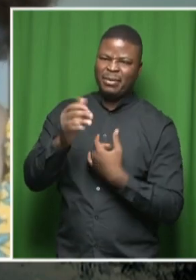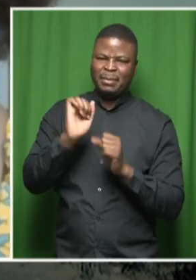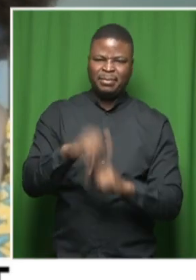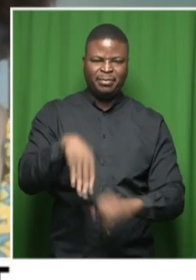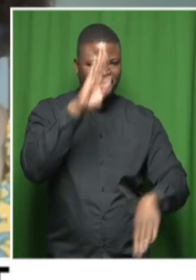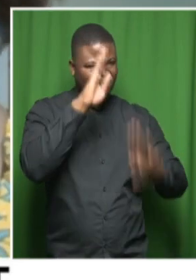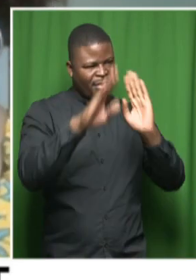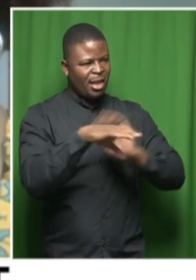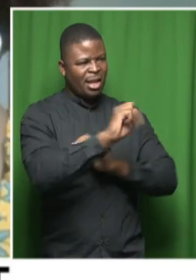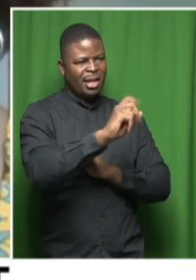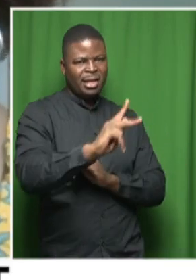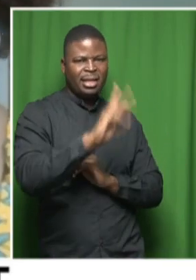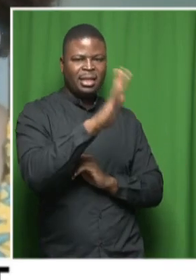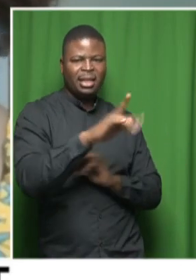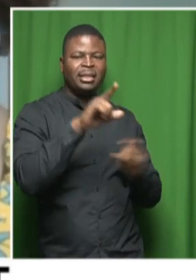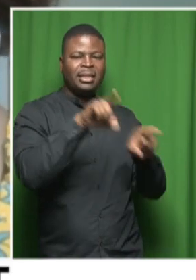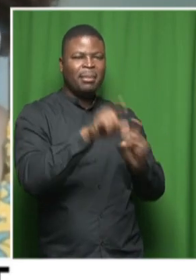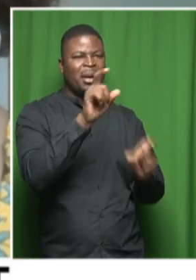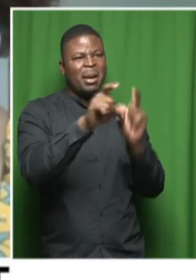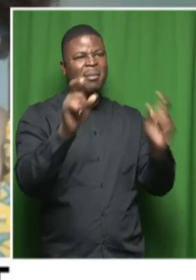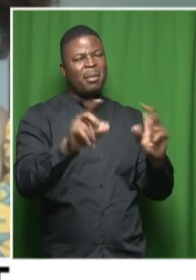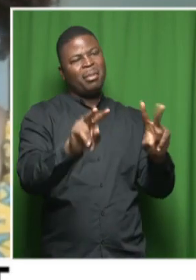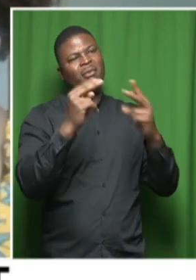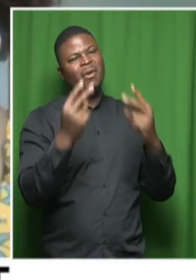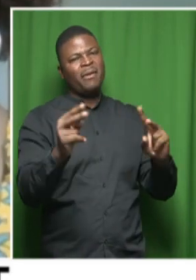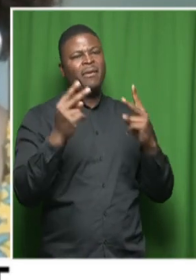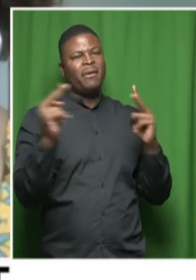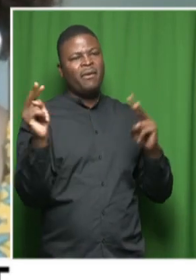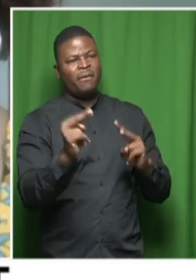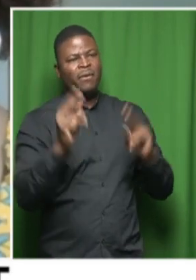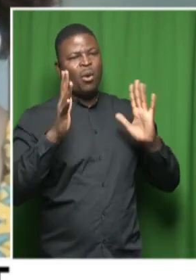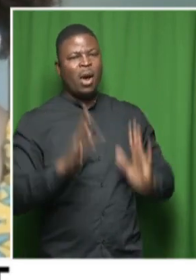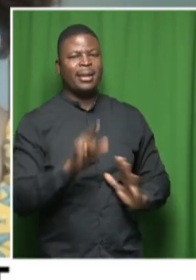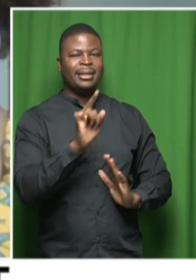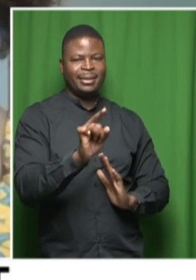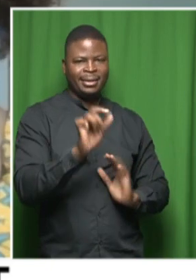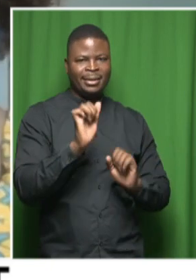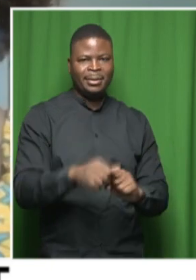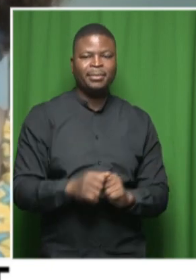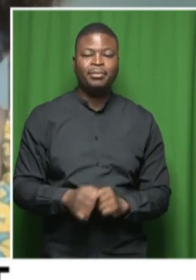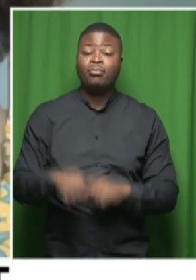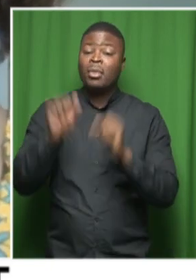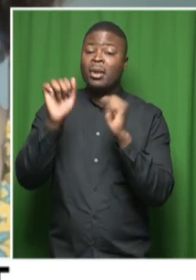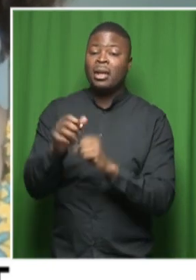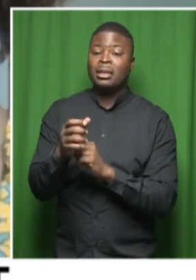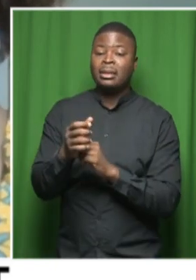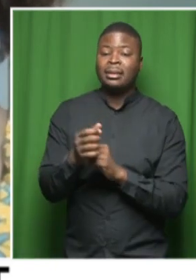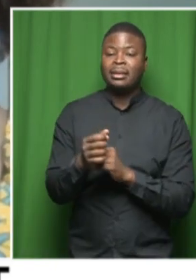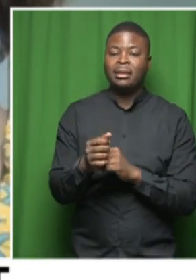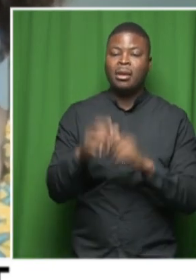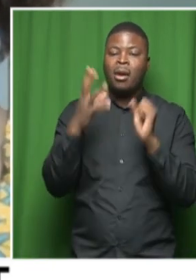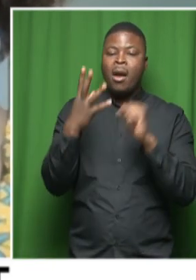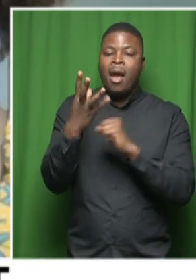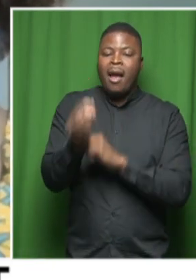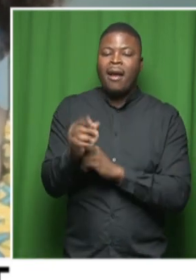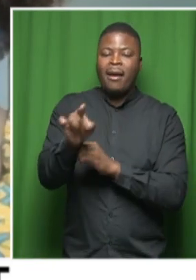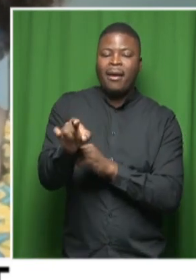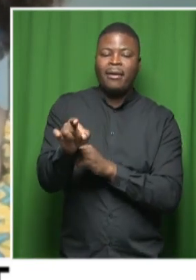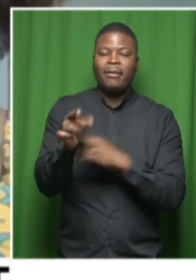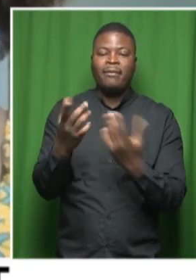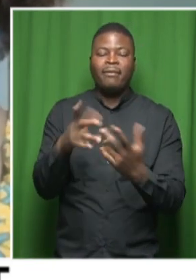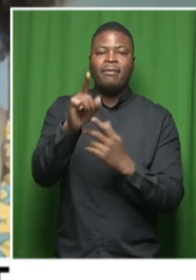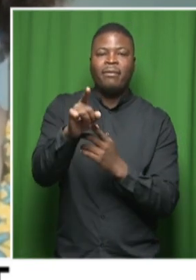morning, Sakina, and good morning to the listeners. So as you know, there have been divergent arguments on what the causes of